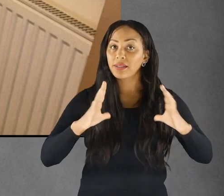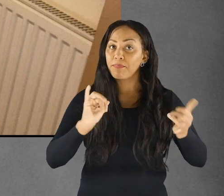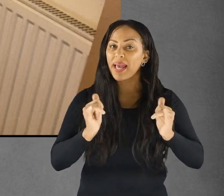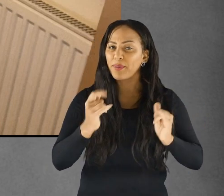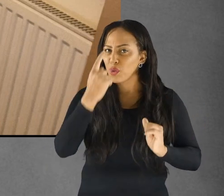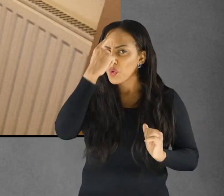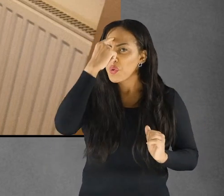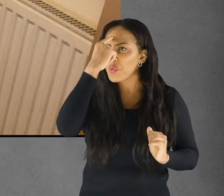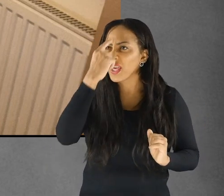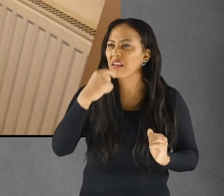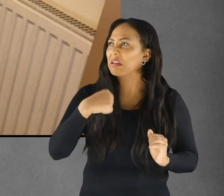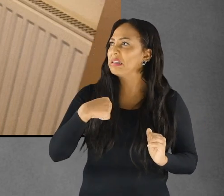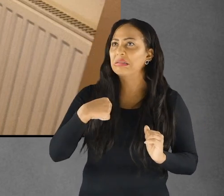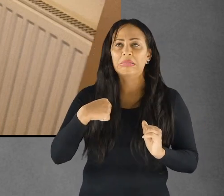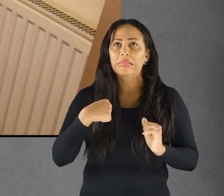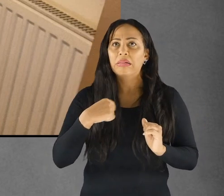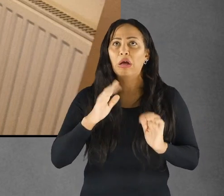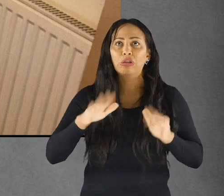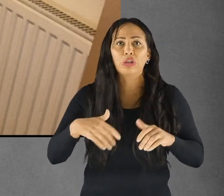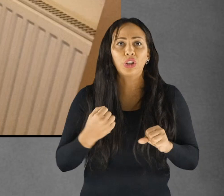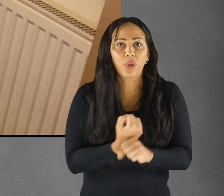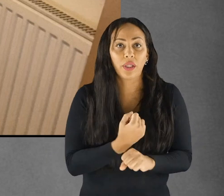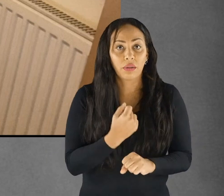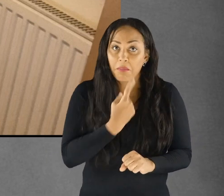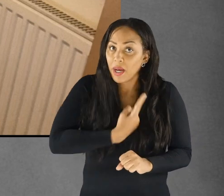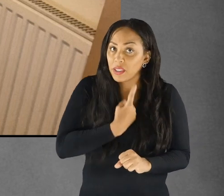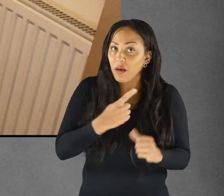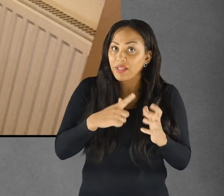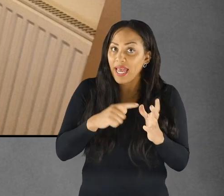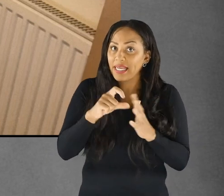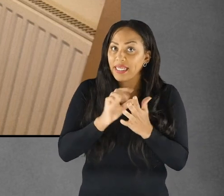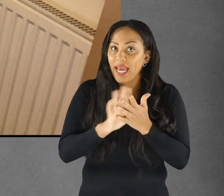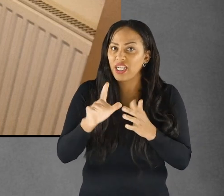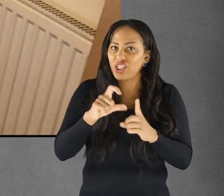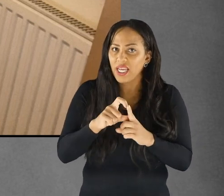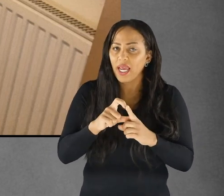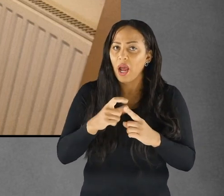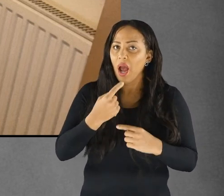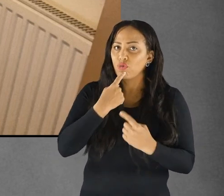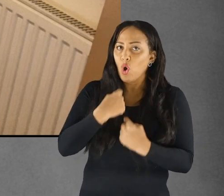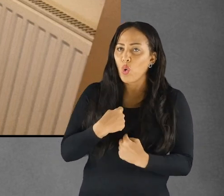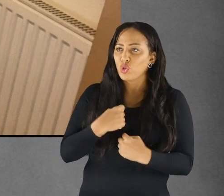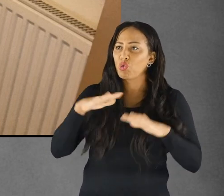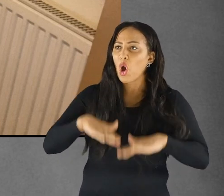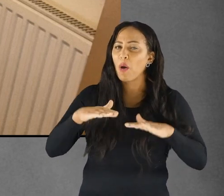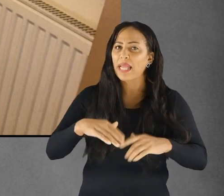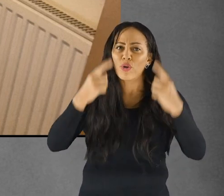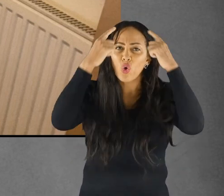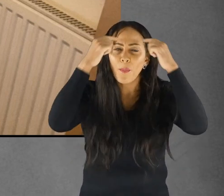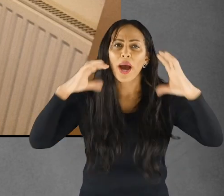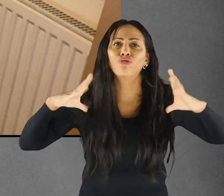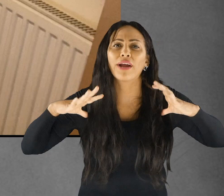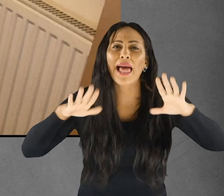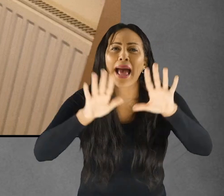seem counterintuitive for many artists, and indeed as an ADHD, I am often told to calm down or let my